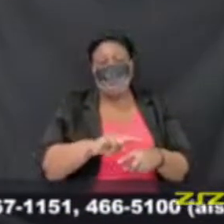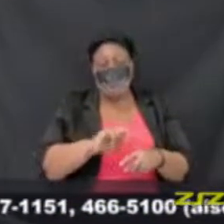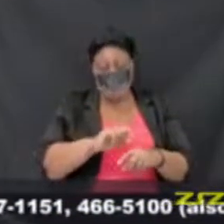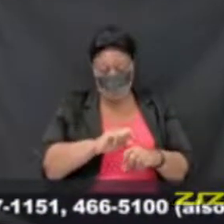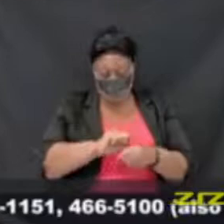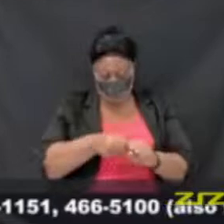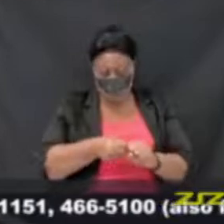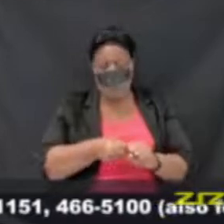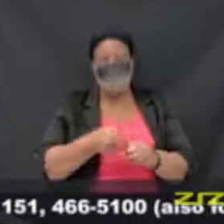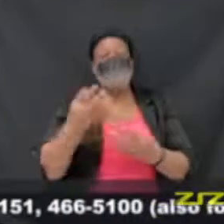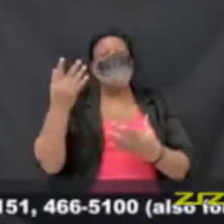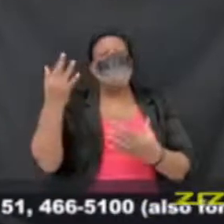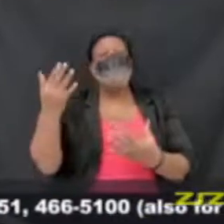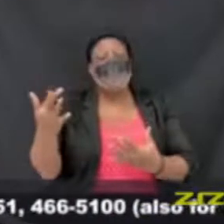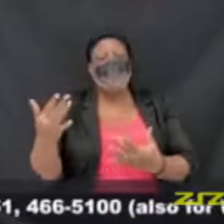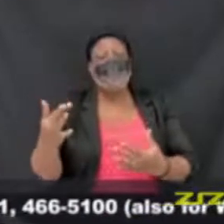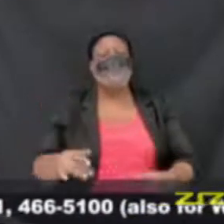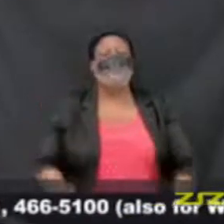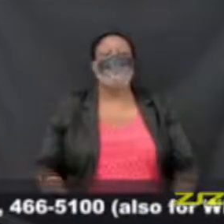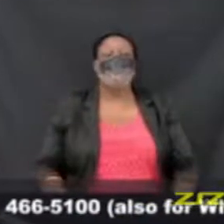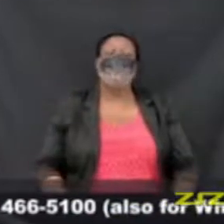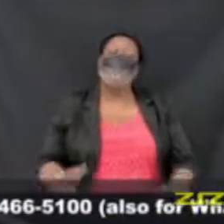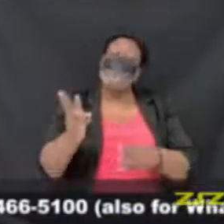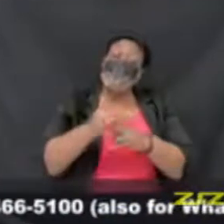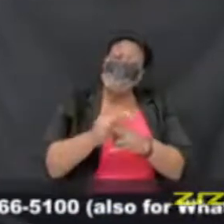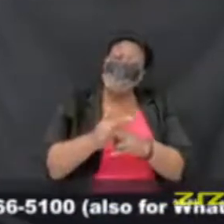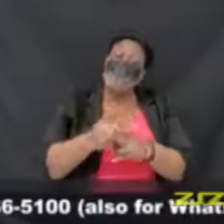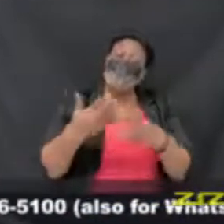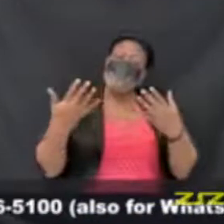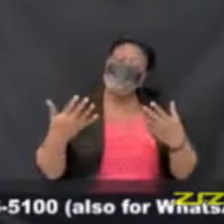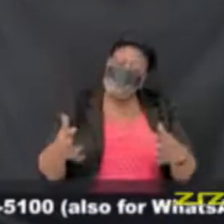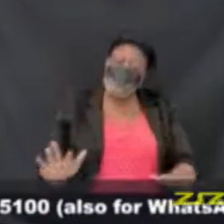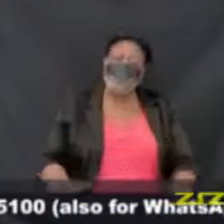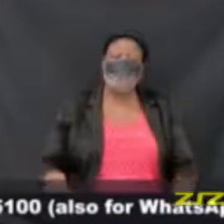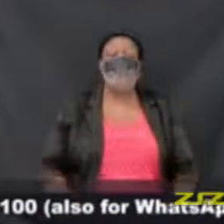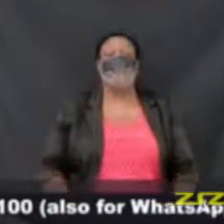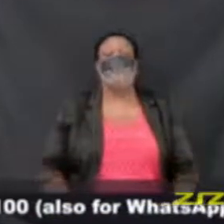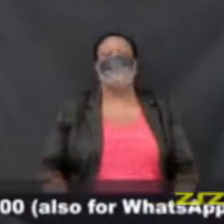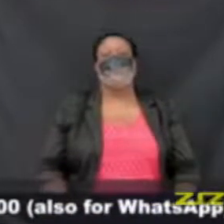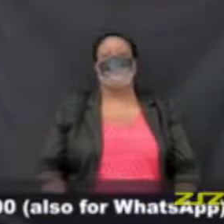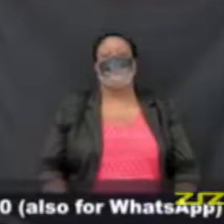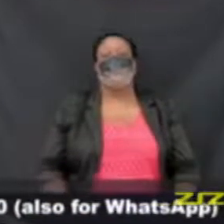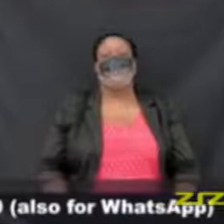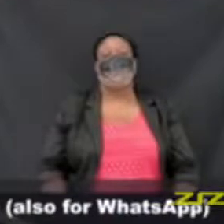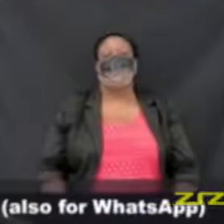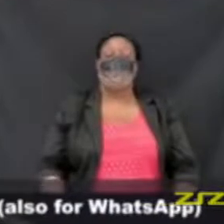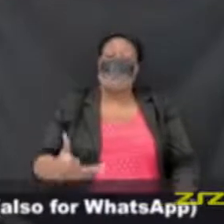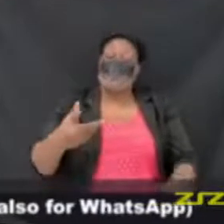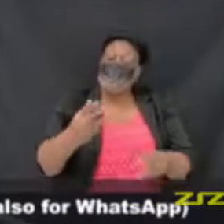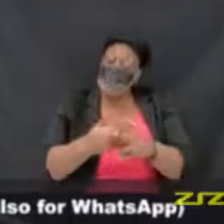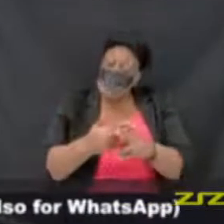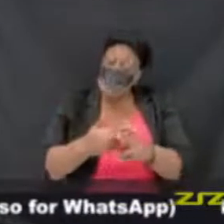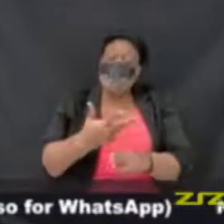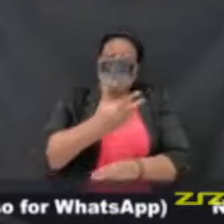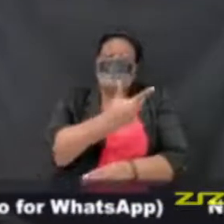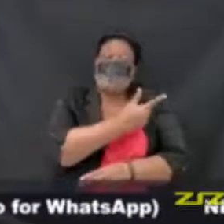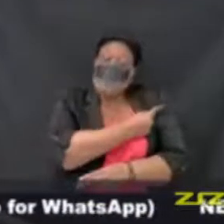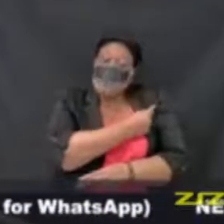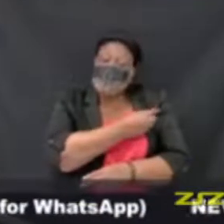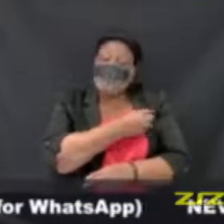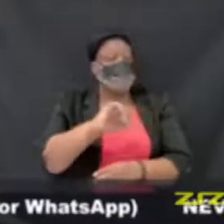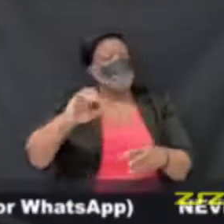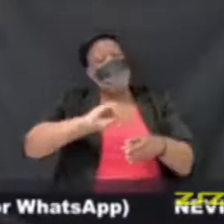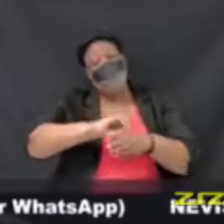going to come a point in time when the barrier will come down, and vaccinated and unvaccinated persons will be able to go into